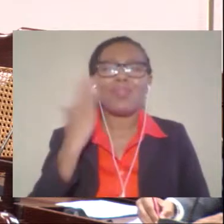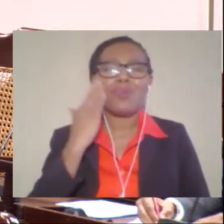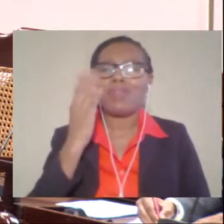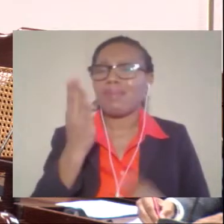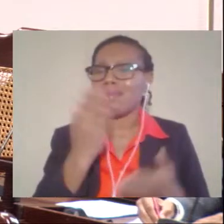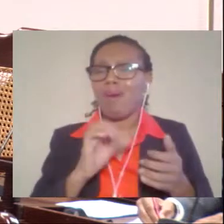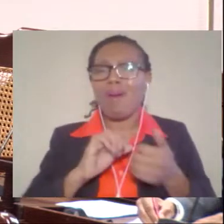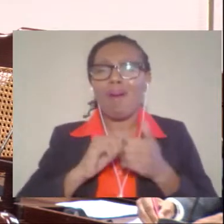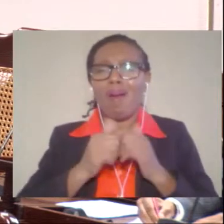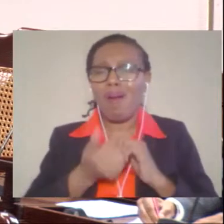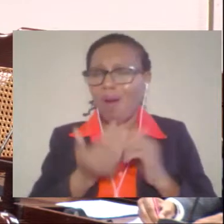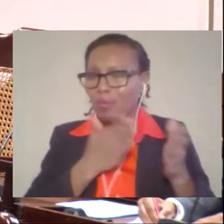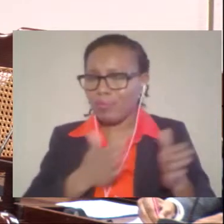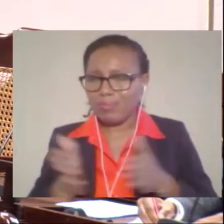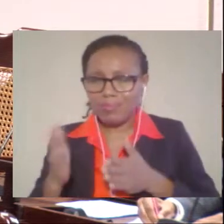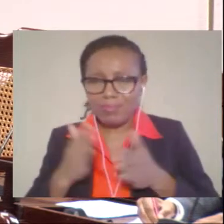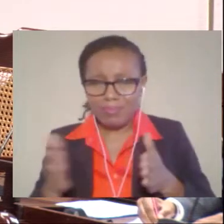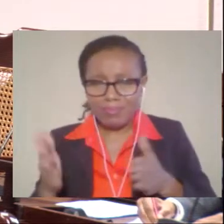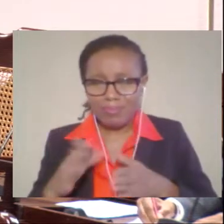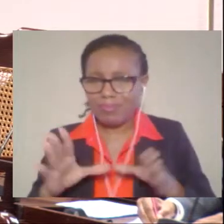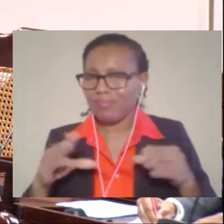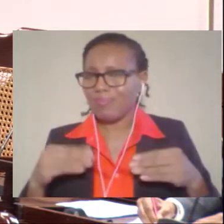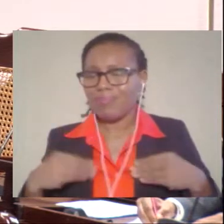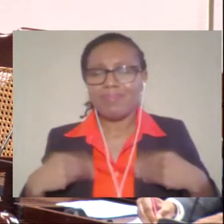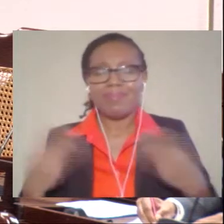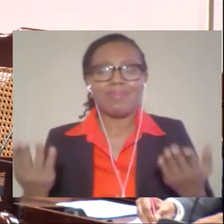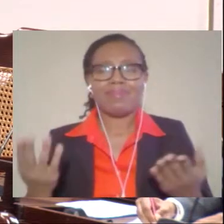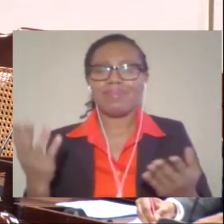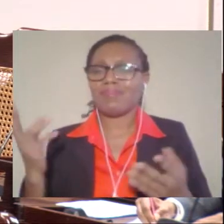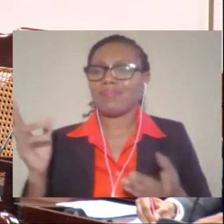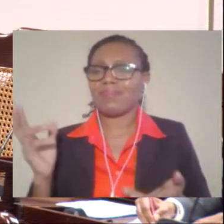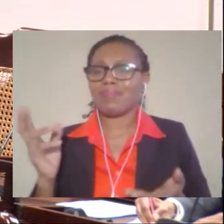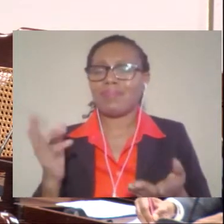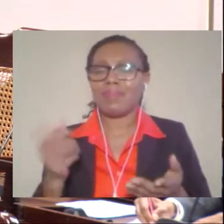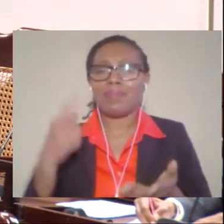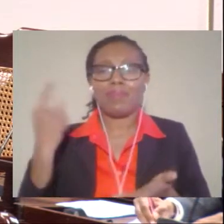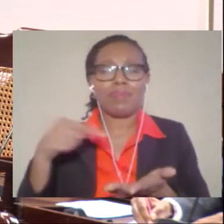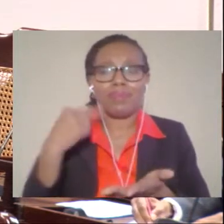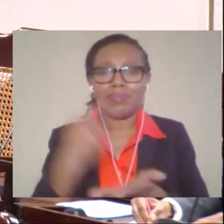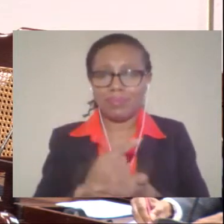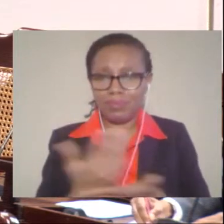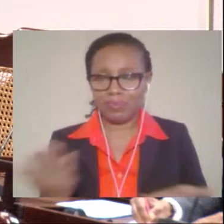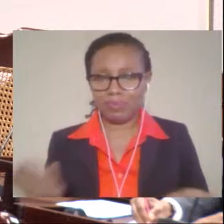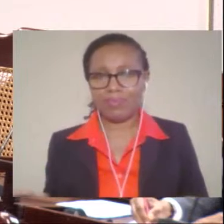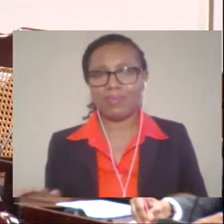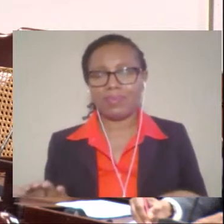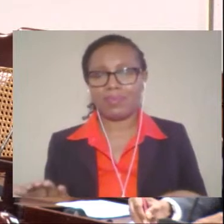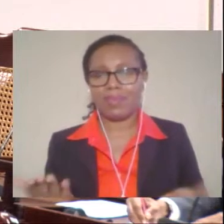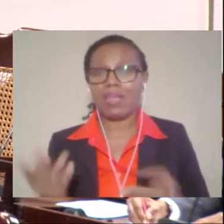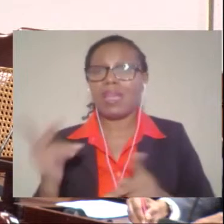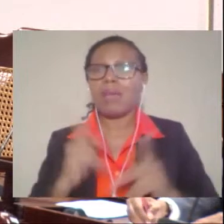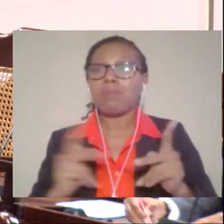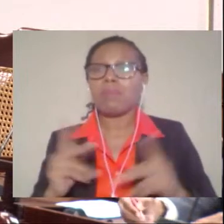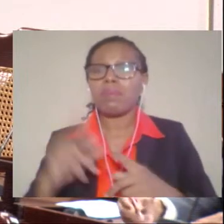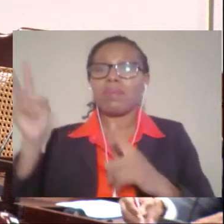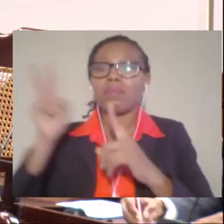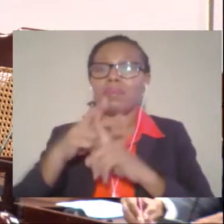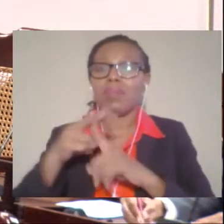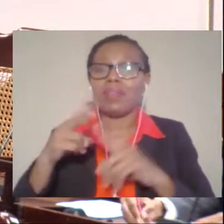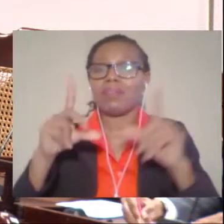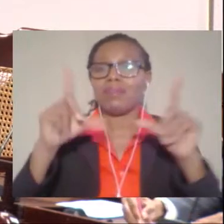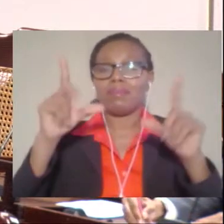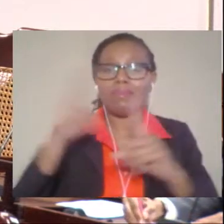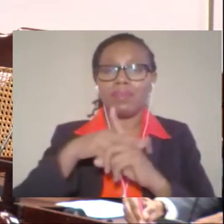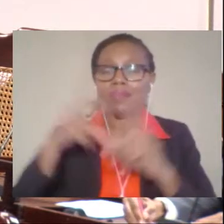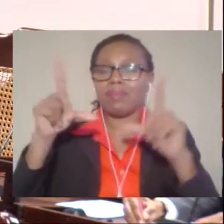have applied for licenses because the medicinal cannabis industry was launched on the 18th of